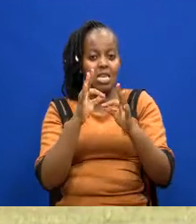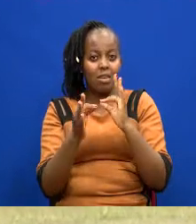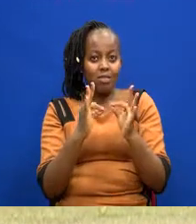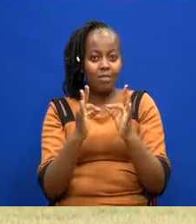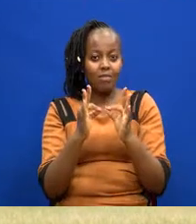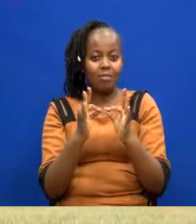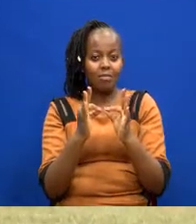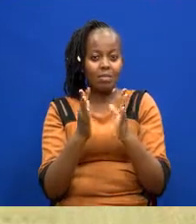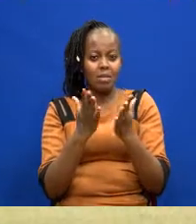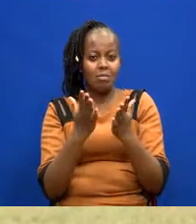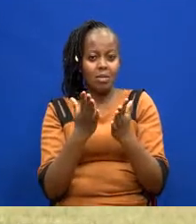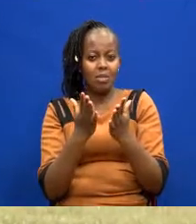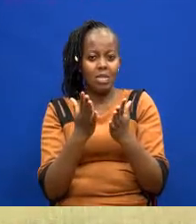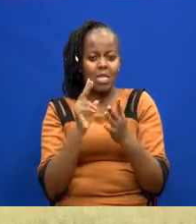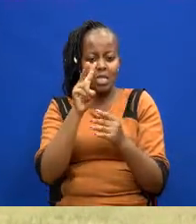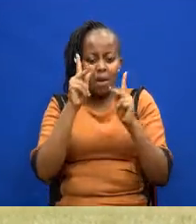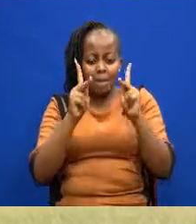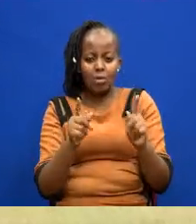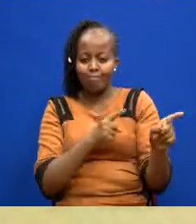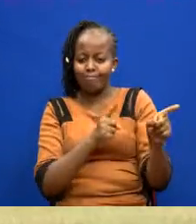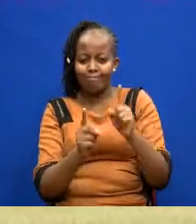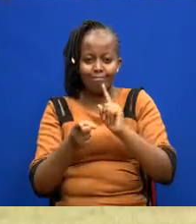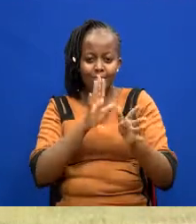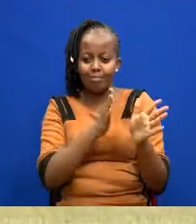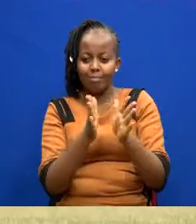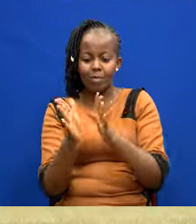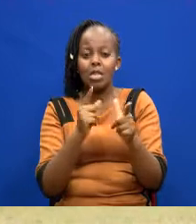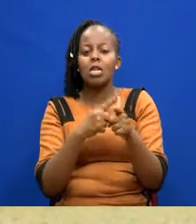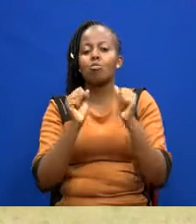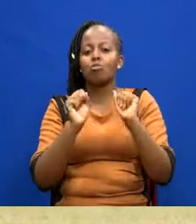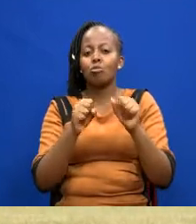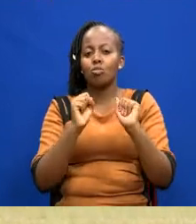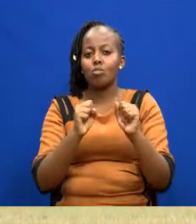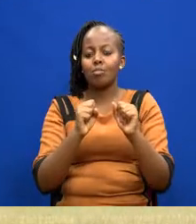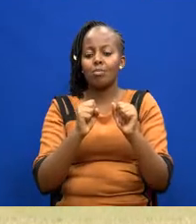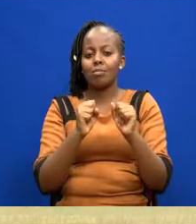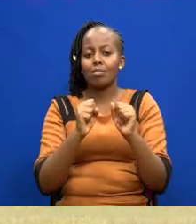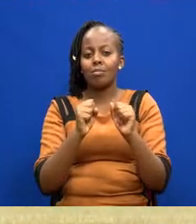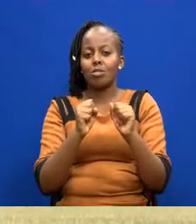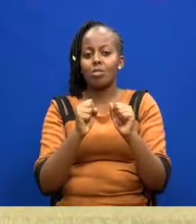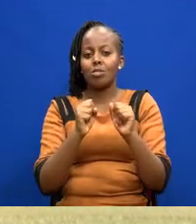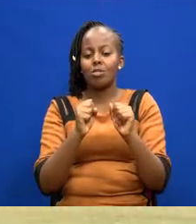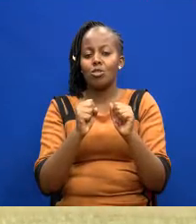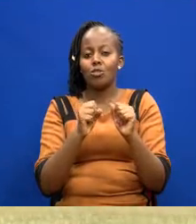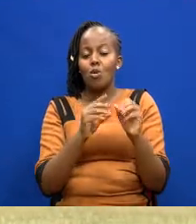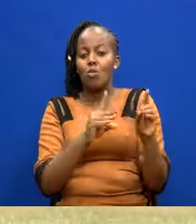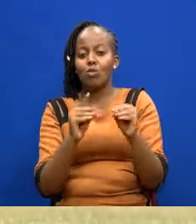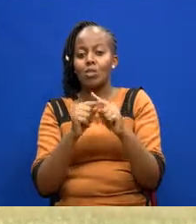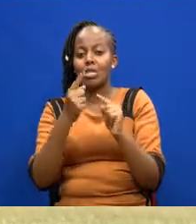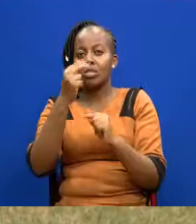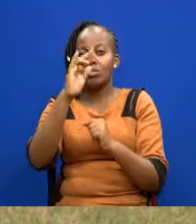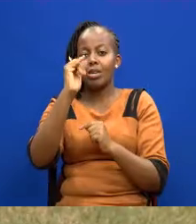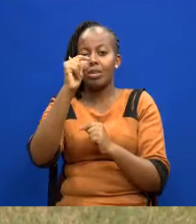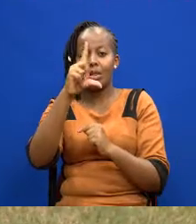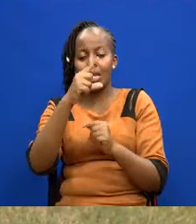they buy the evasive run, what we call setting a dummy, they will be easily beaten into the try line. If that